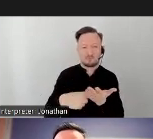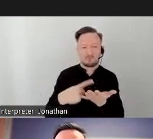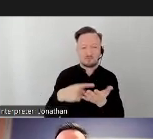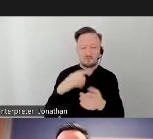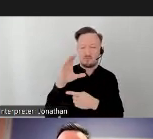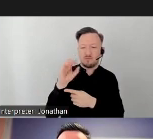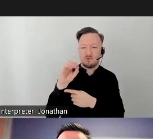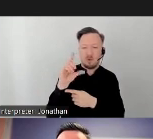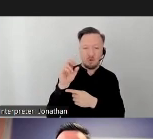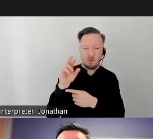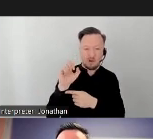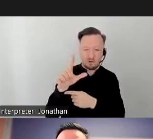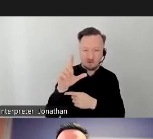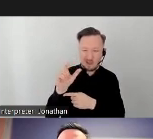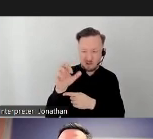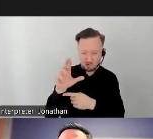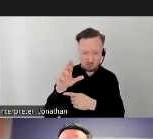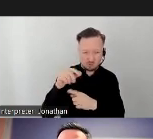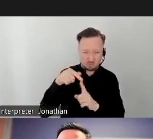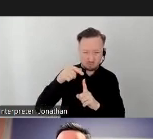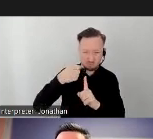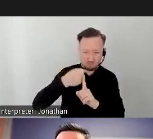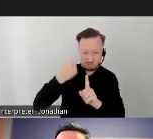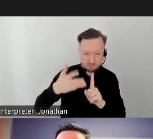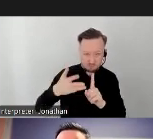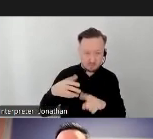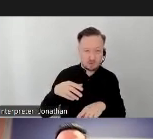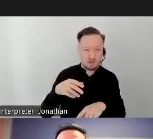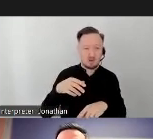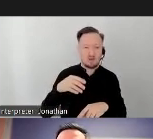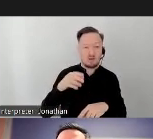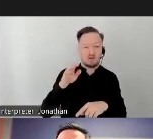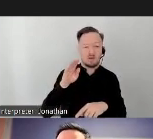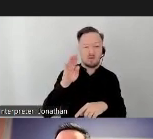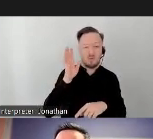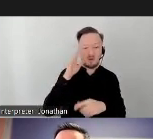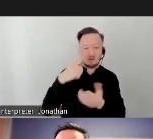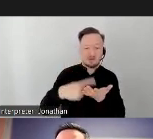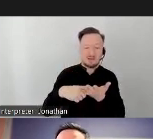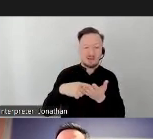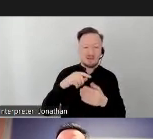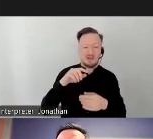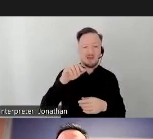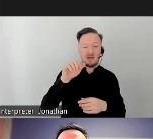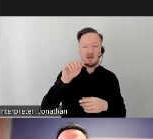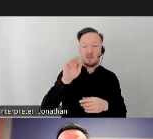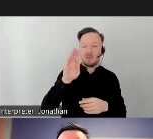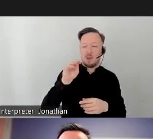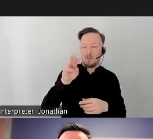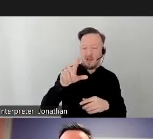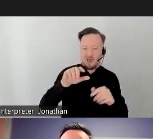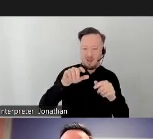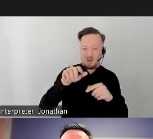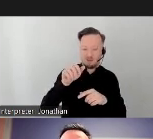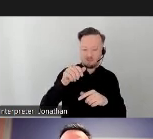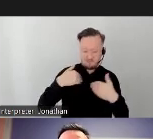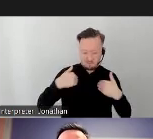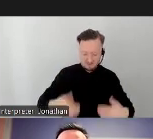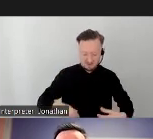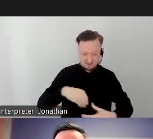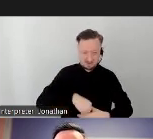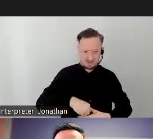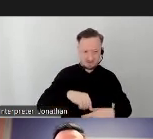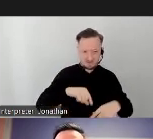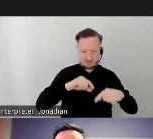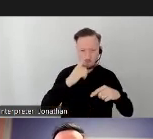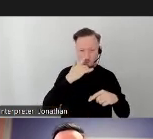of colon and rectal cancer, anatomy of bowel. We'll talk about screening guidelines, who should get screened, some